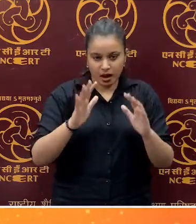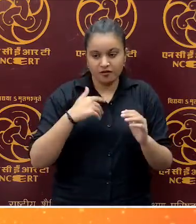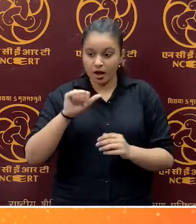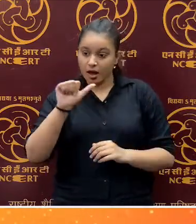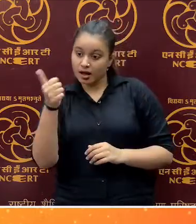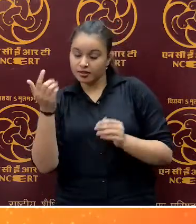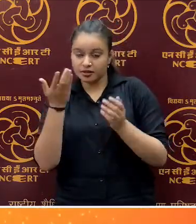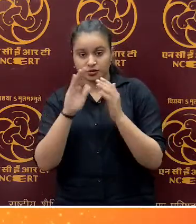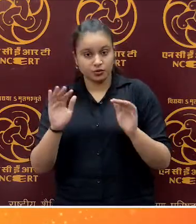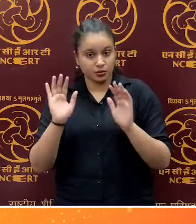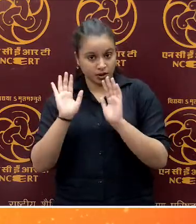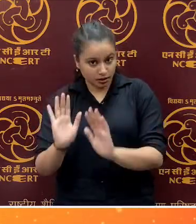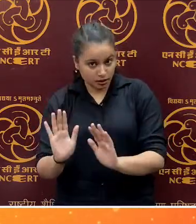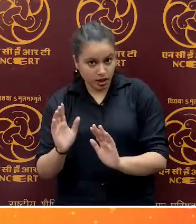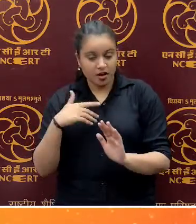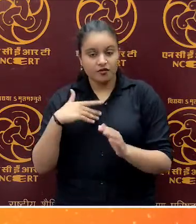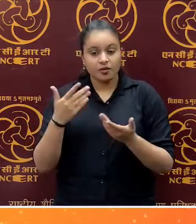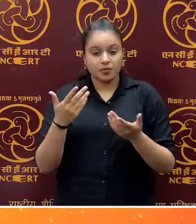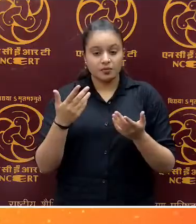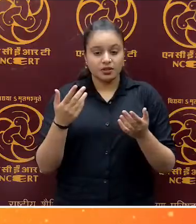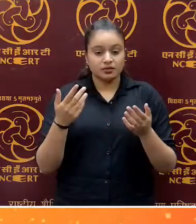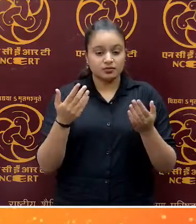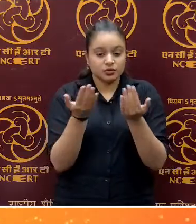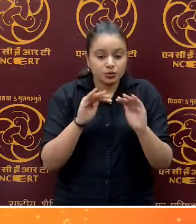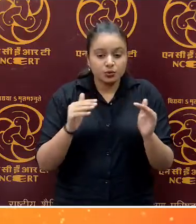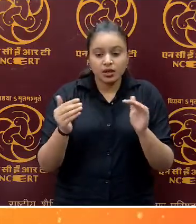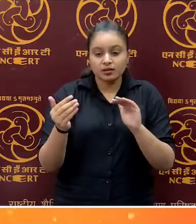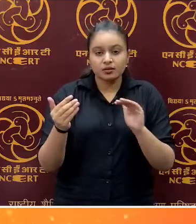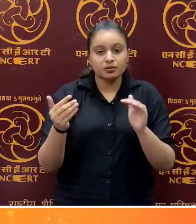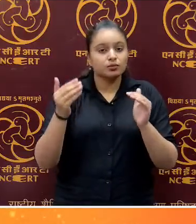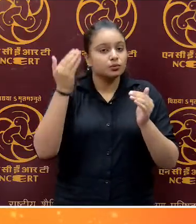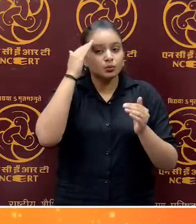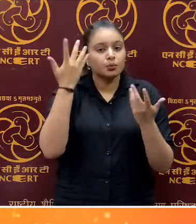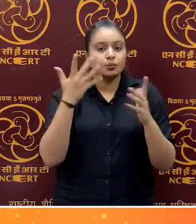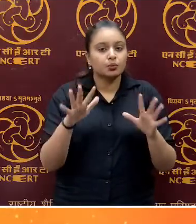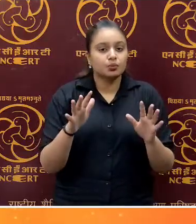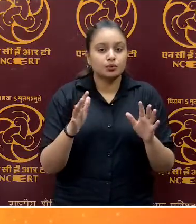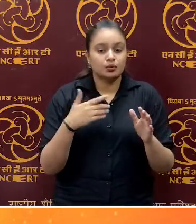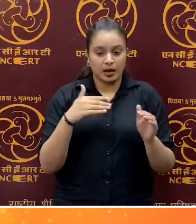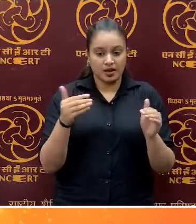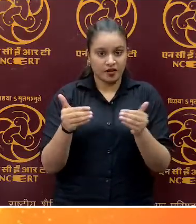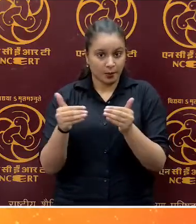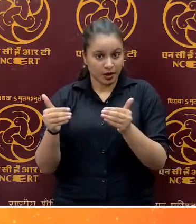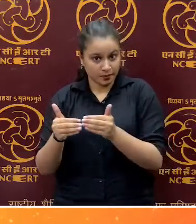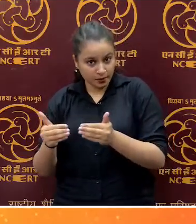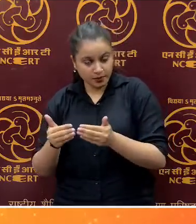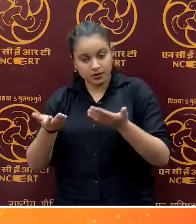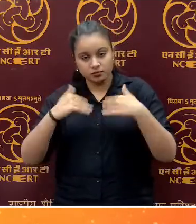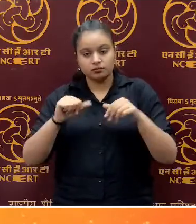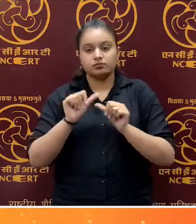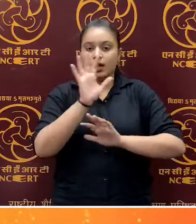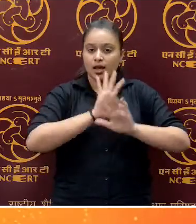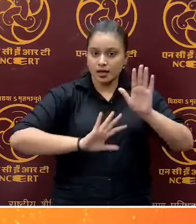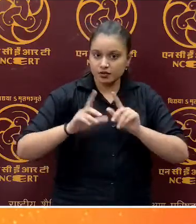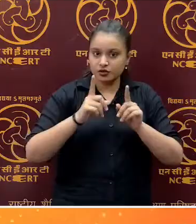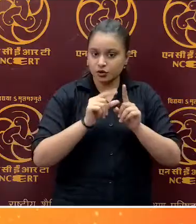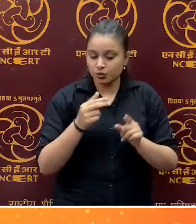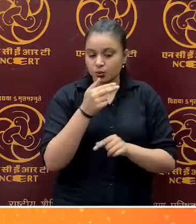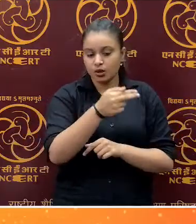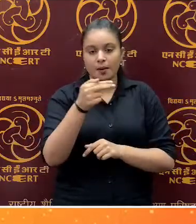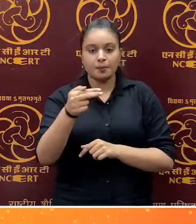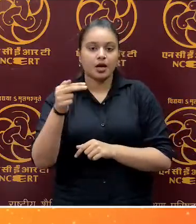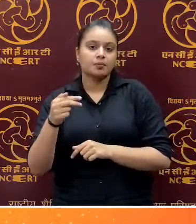are also unknown to each other. So why don't we do this activity so that all the children know each other's name,